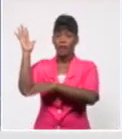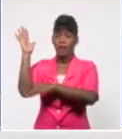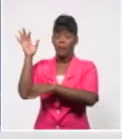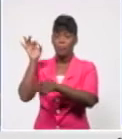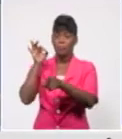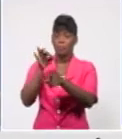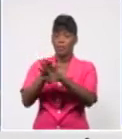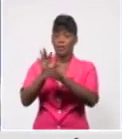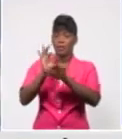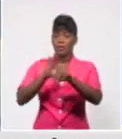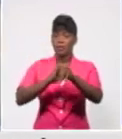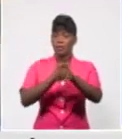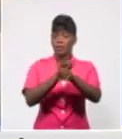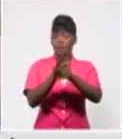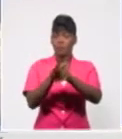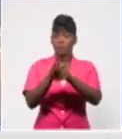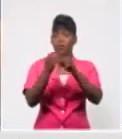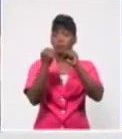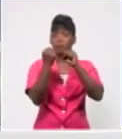we accumulate